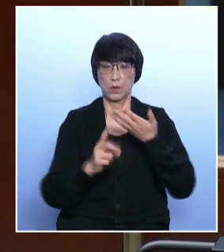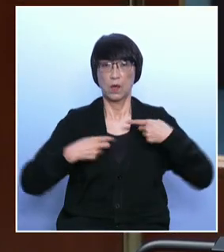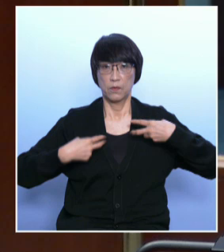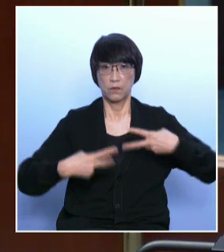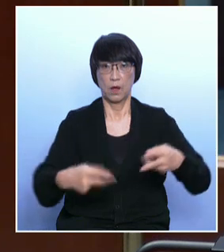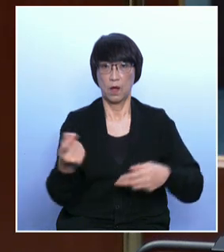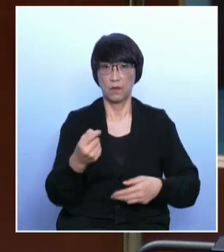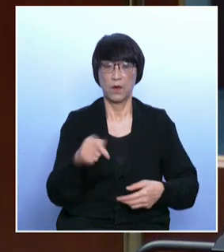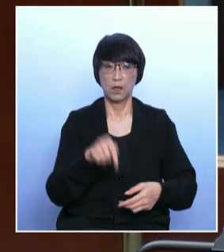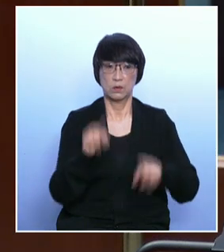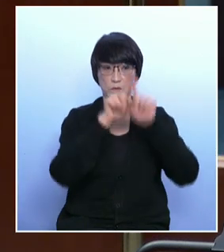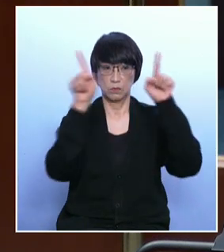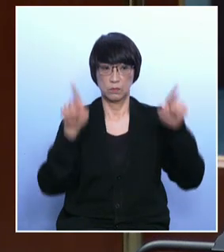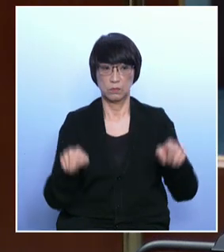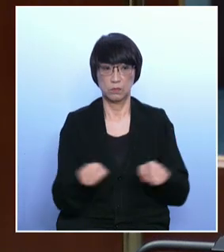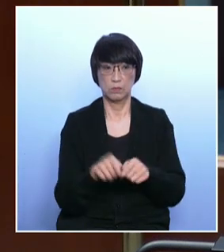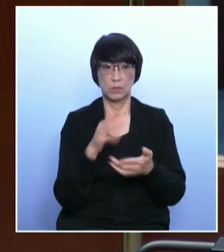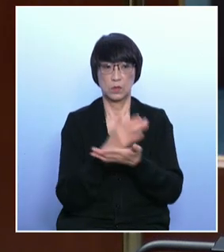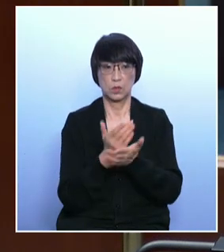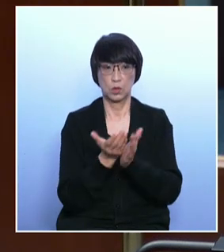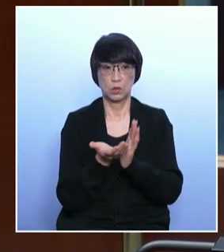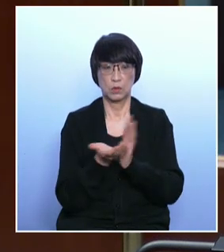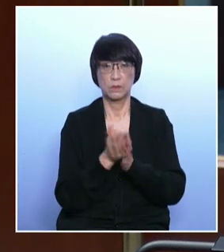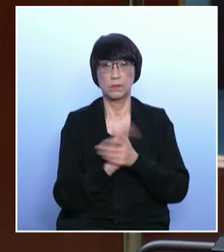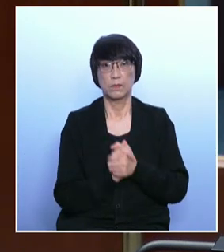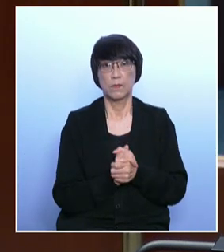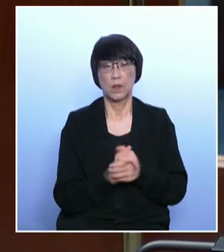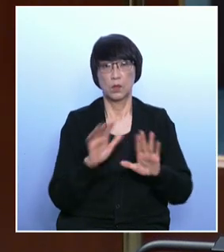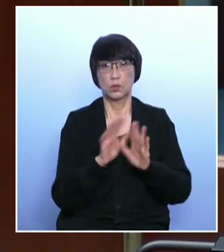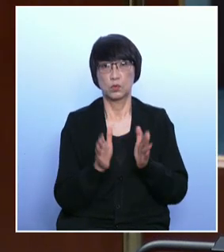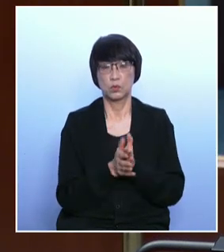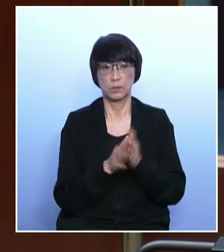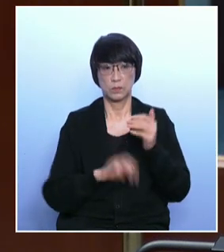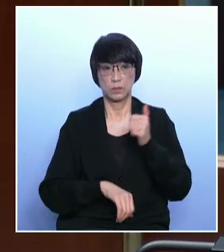is comprehensive. It is being taken forward at full pelt.